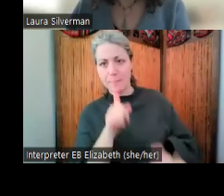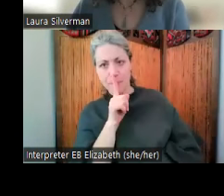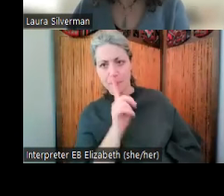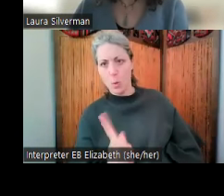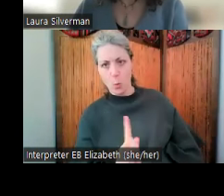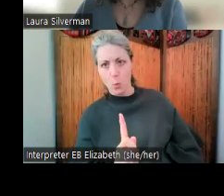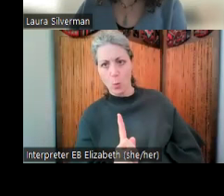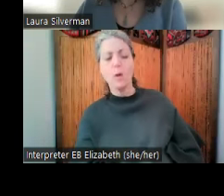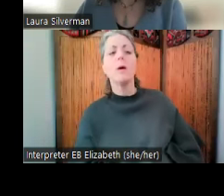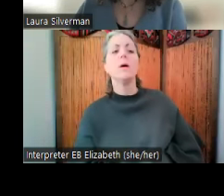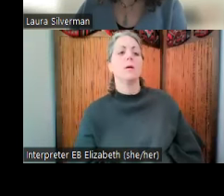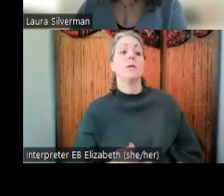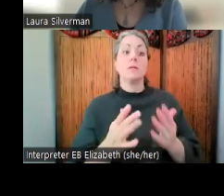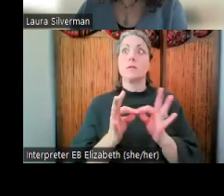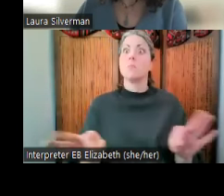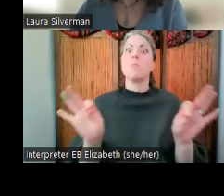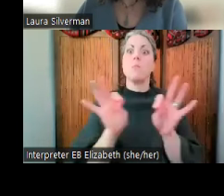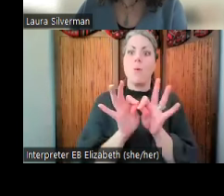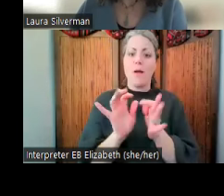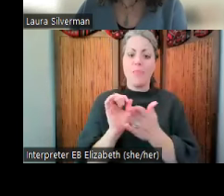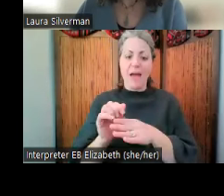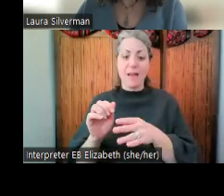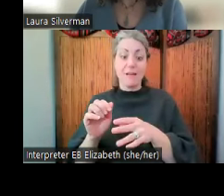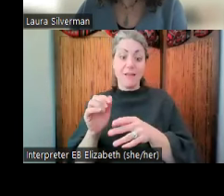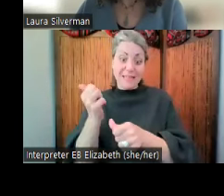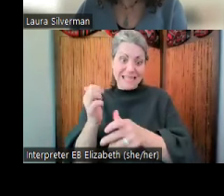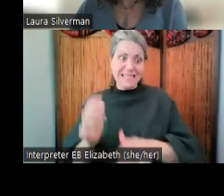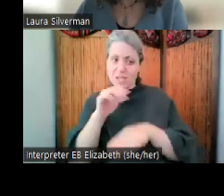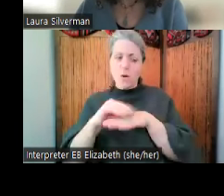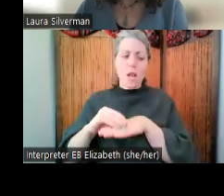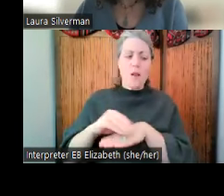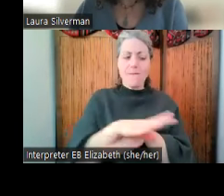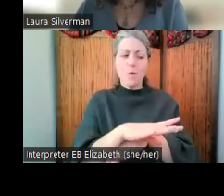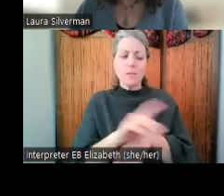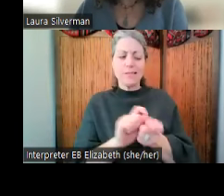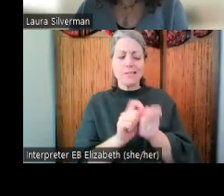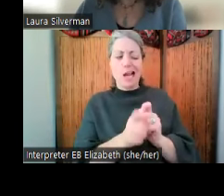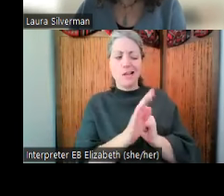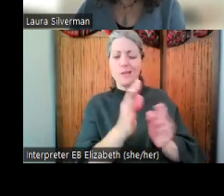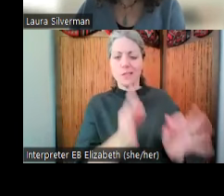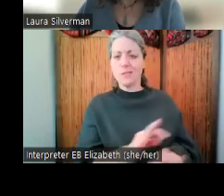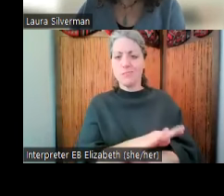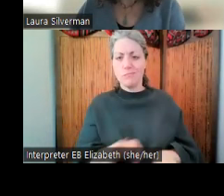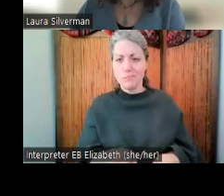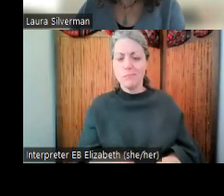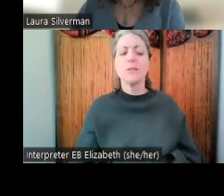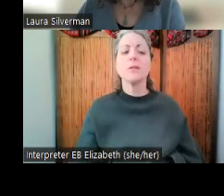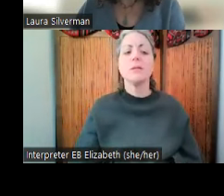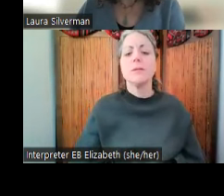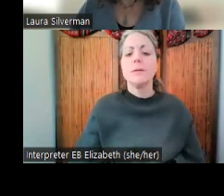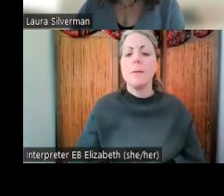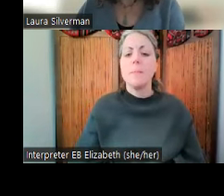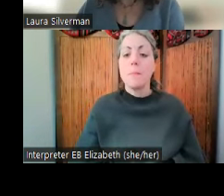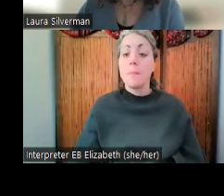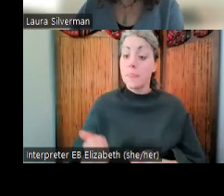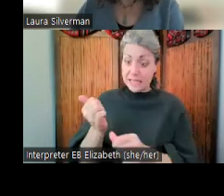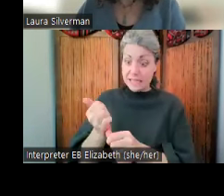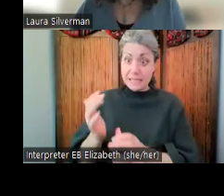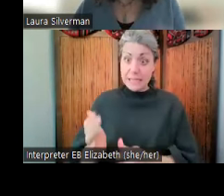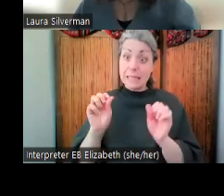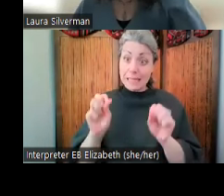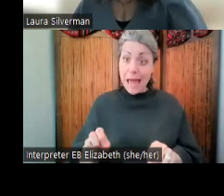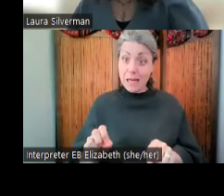again, it's paramount that they don't try to influence the voter's decision. The assistant can also do things like mark the voter's